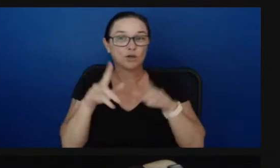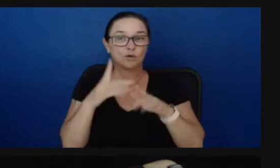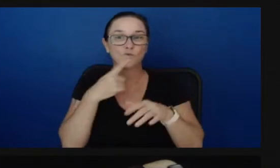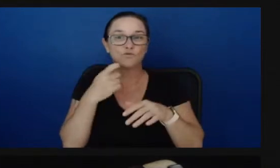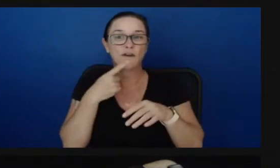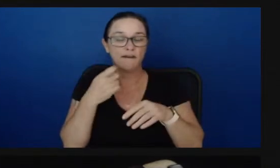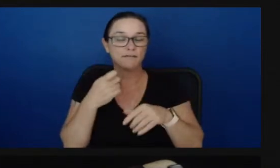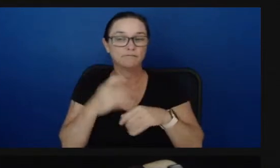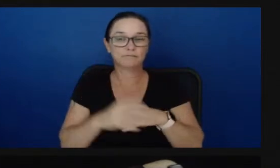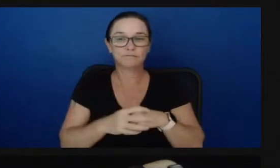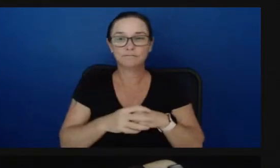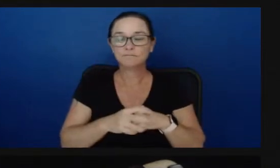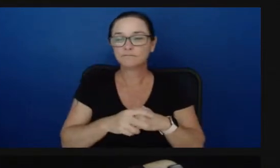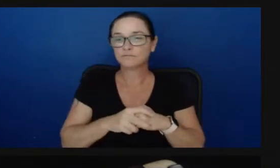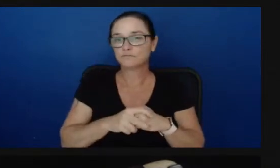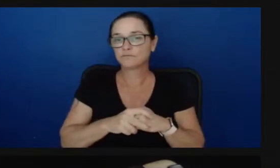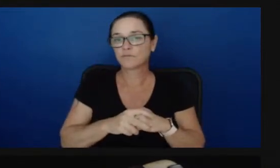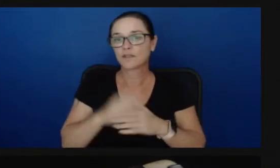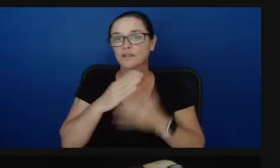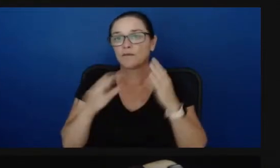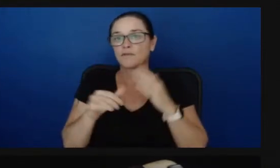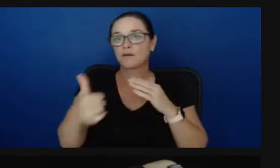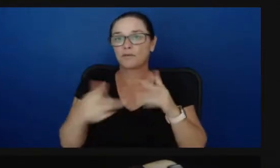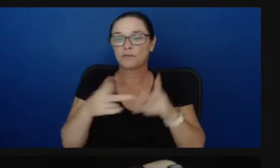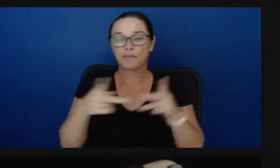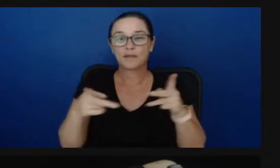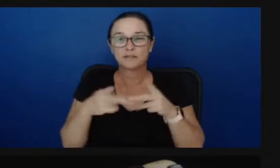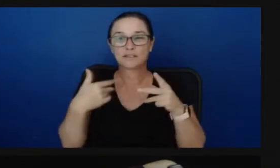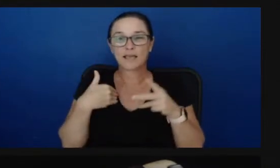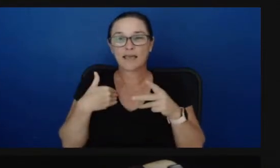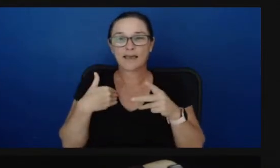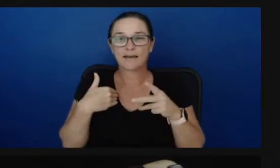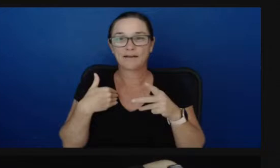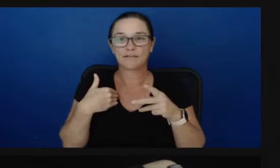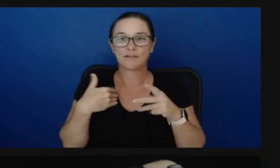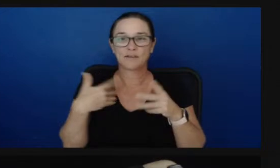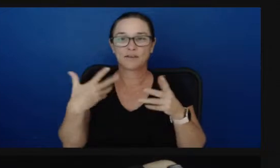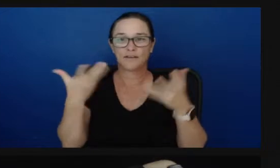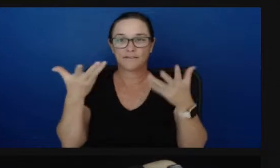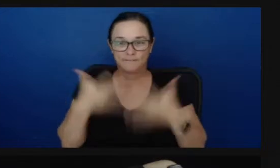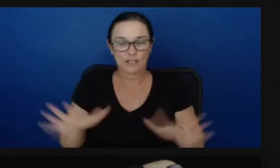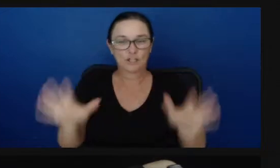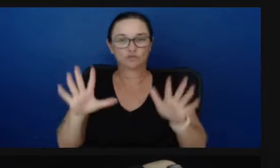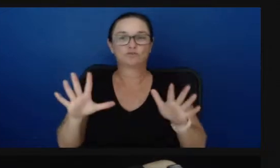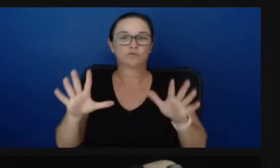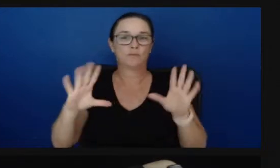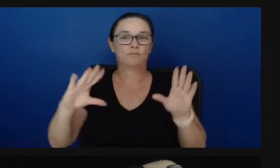camera. Some of the other spots have really winked out, no